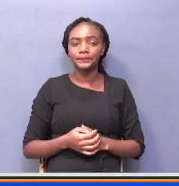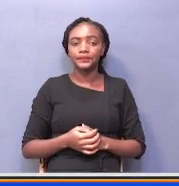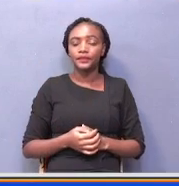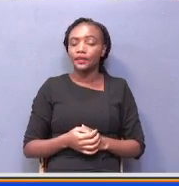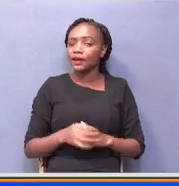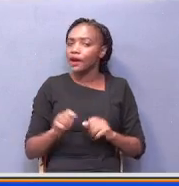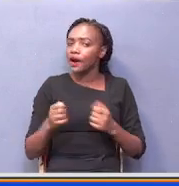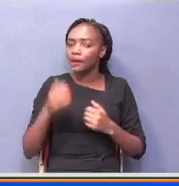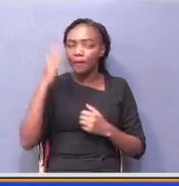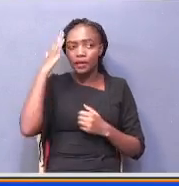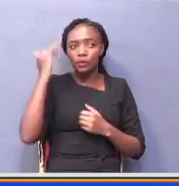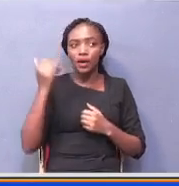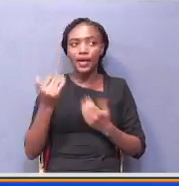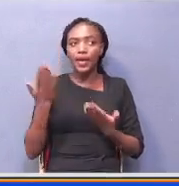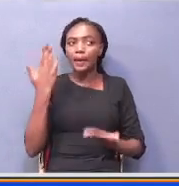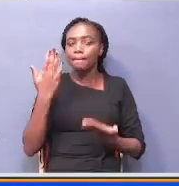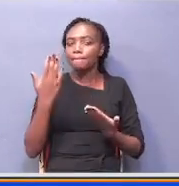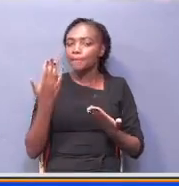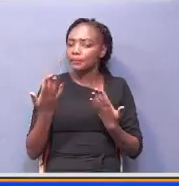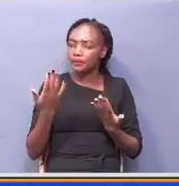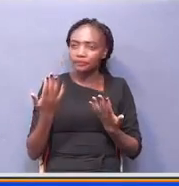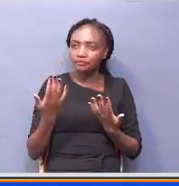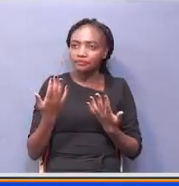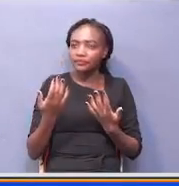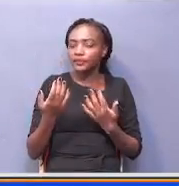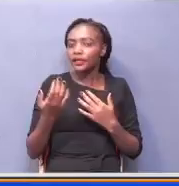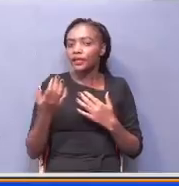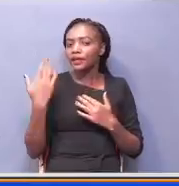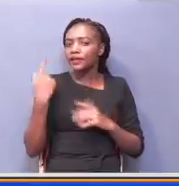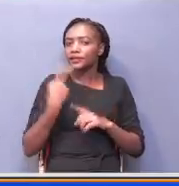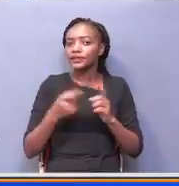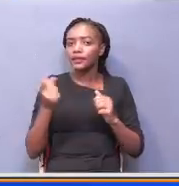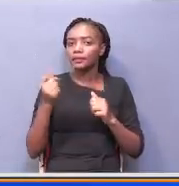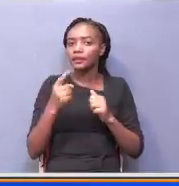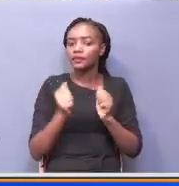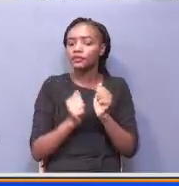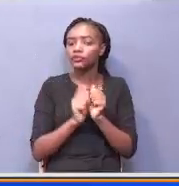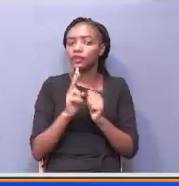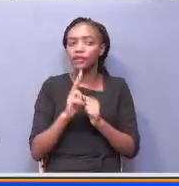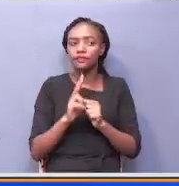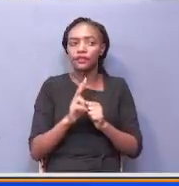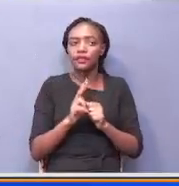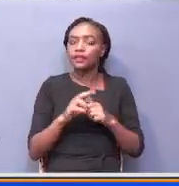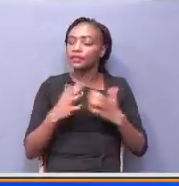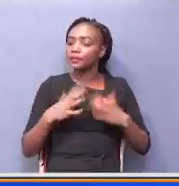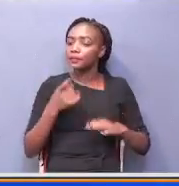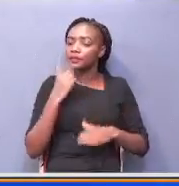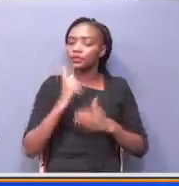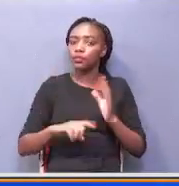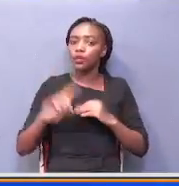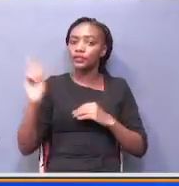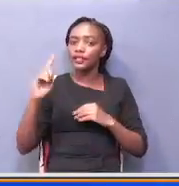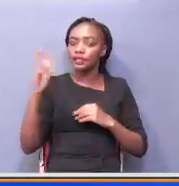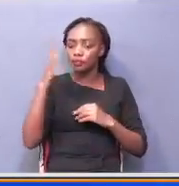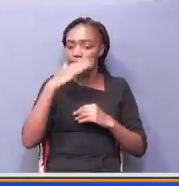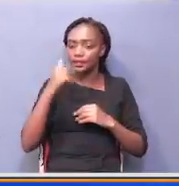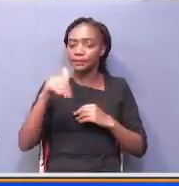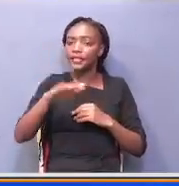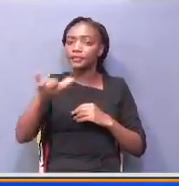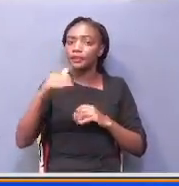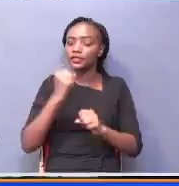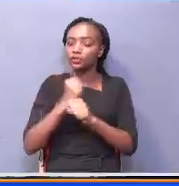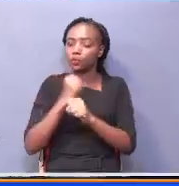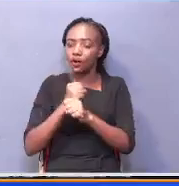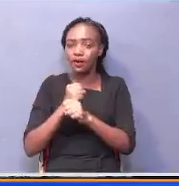result, in December last year, expatriates ranked Nairobi the best city to work in on the continent,